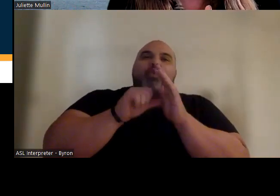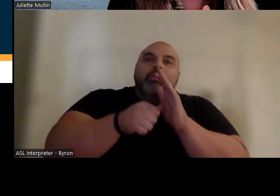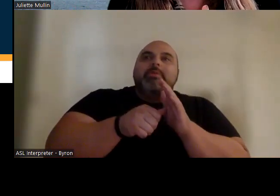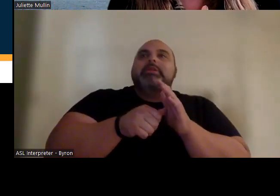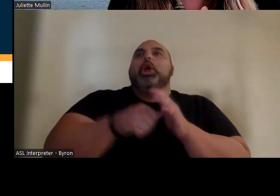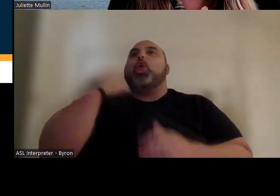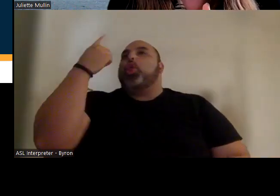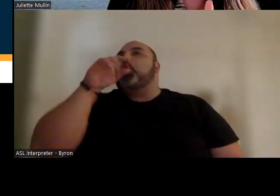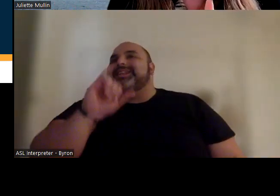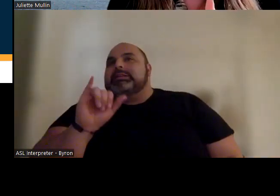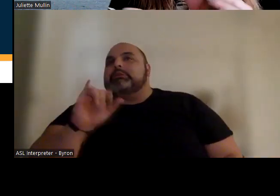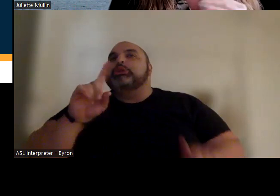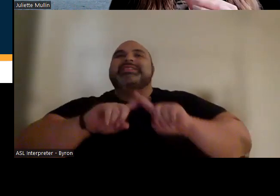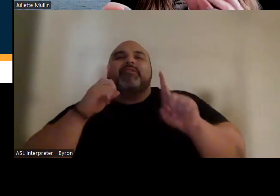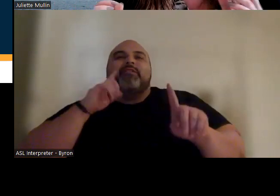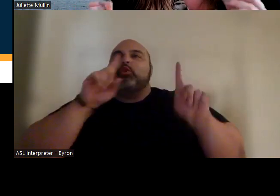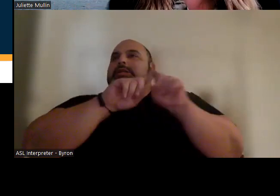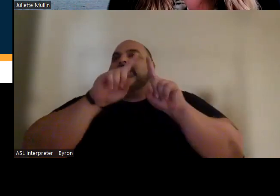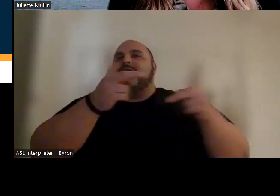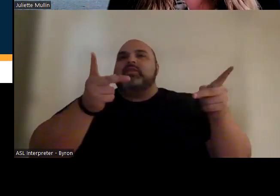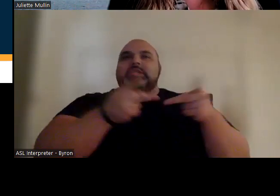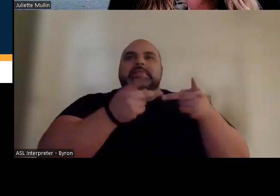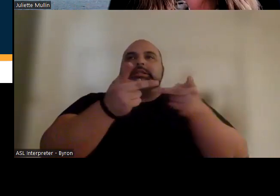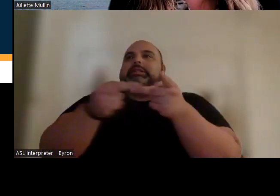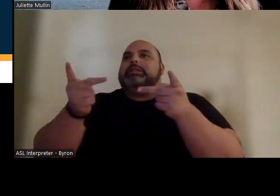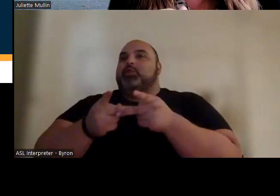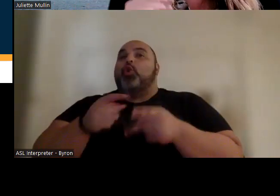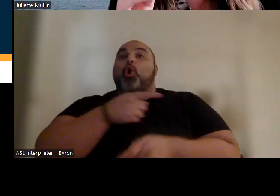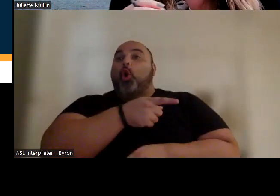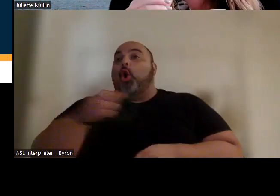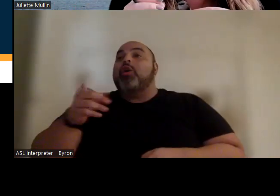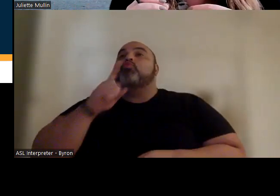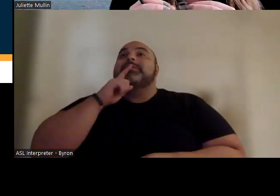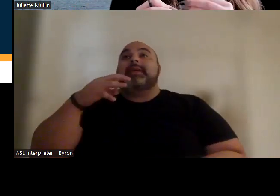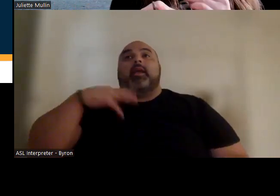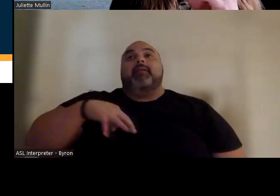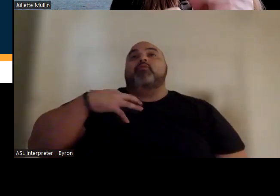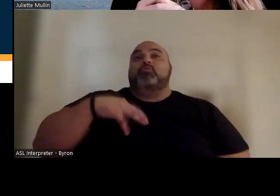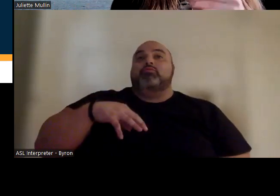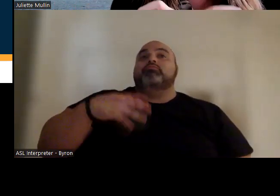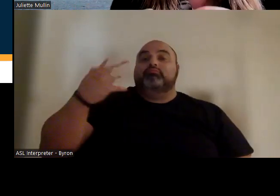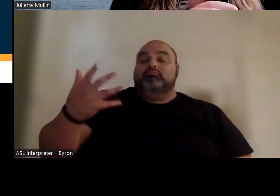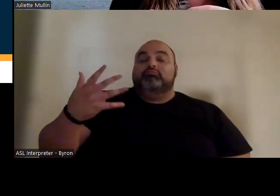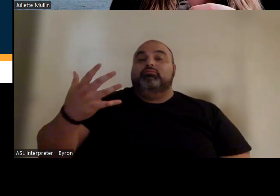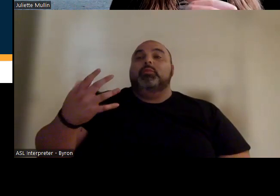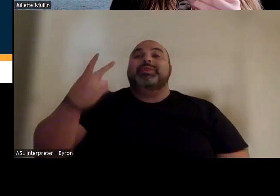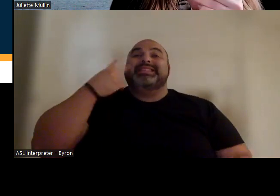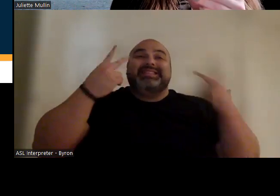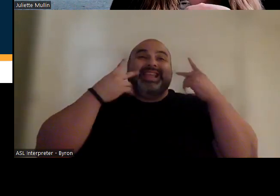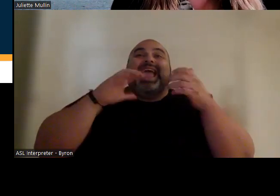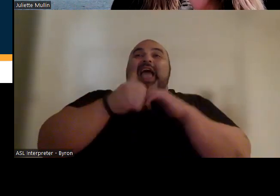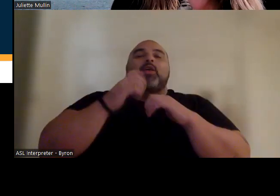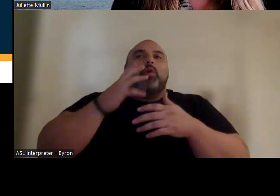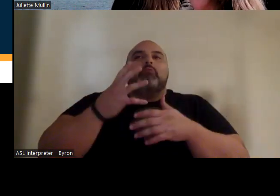different for different facilities. So all of these are very helpful inputs, and I think we can all see how this might help build